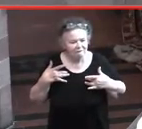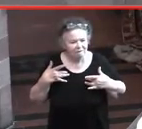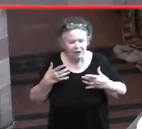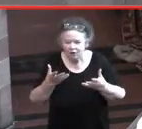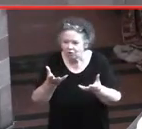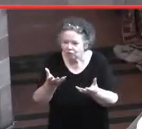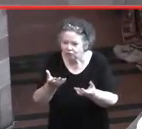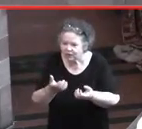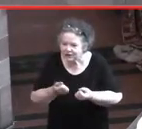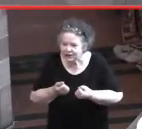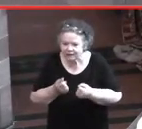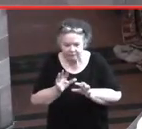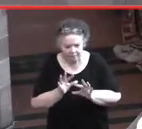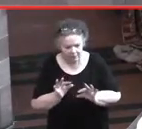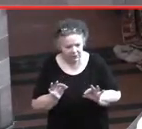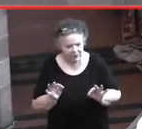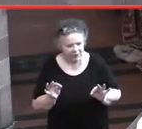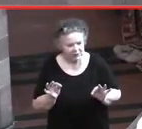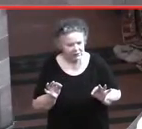Receive the gift of peace.